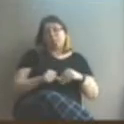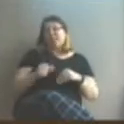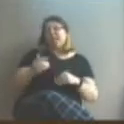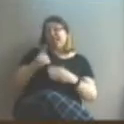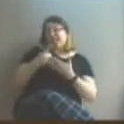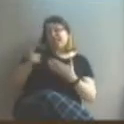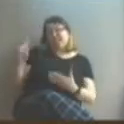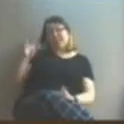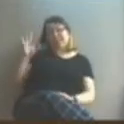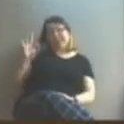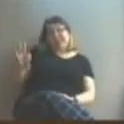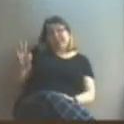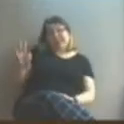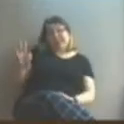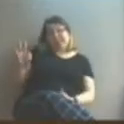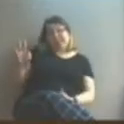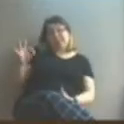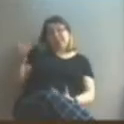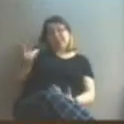That is phenomenal.